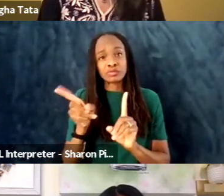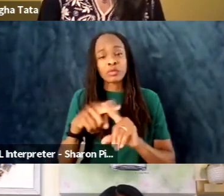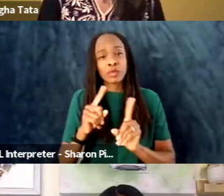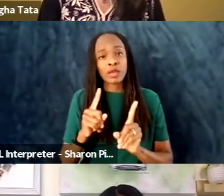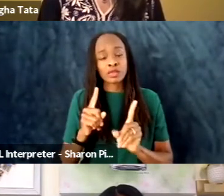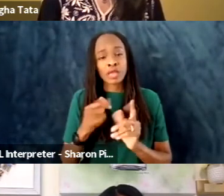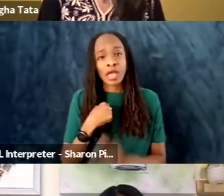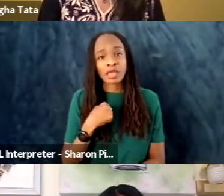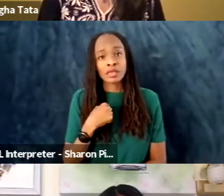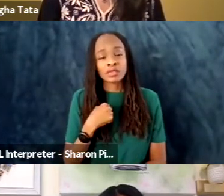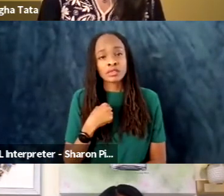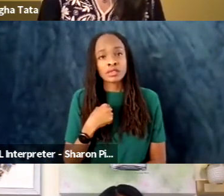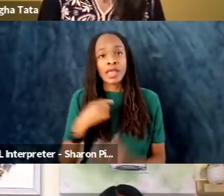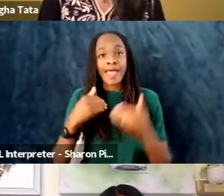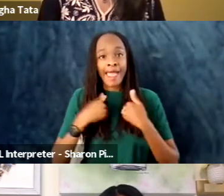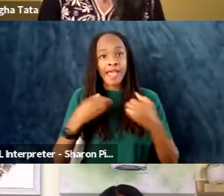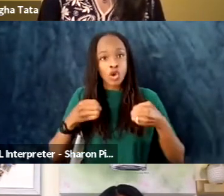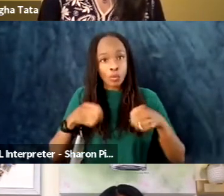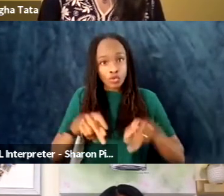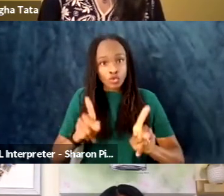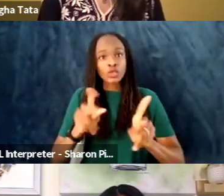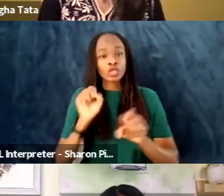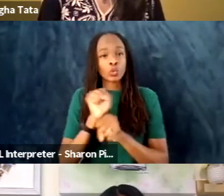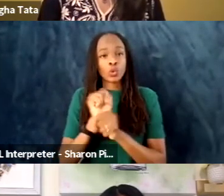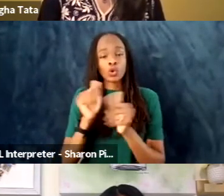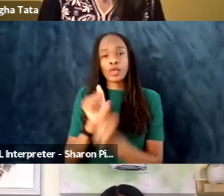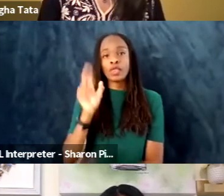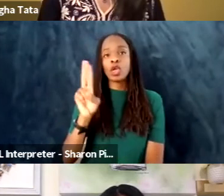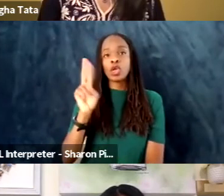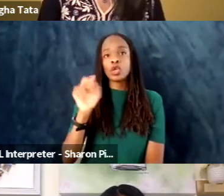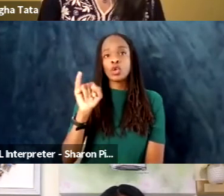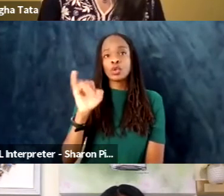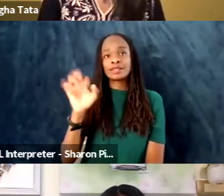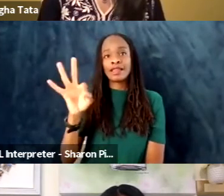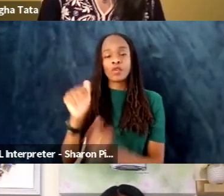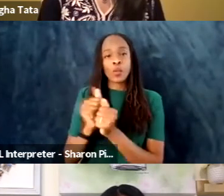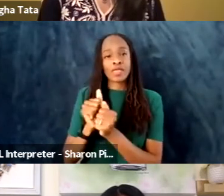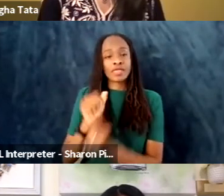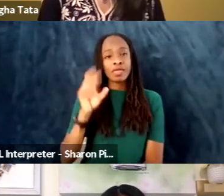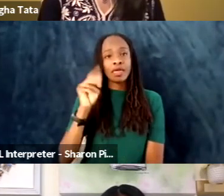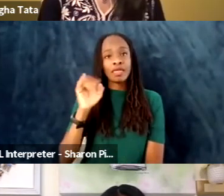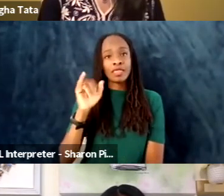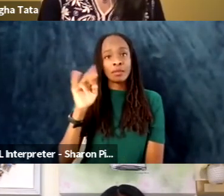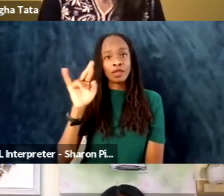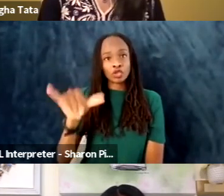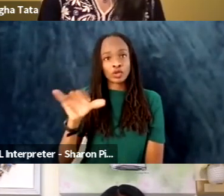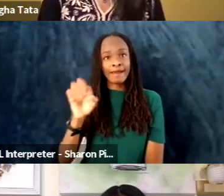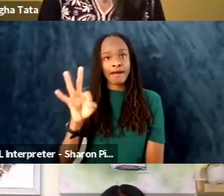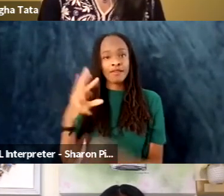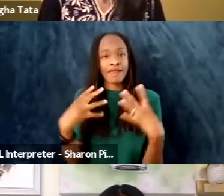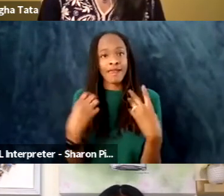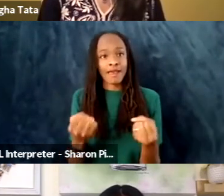I had an opportunity of working with UNICEF and the Ministry of Health on eradicating